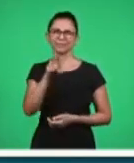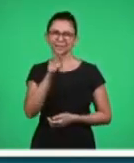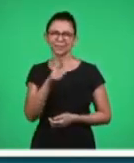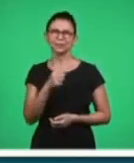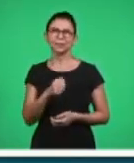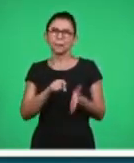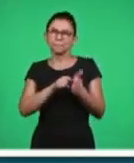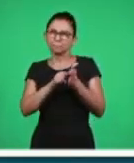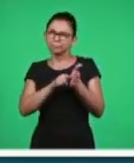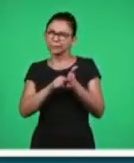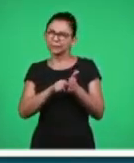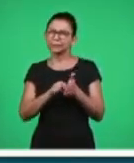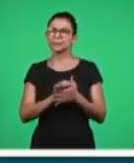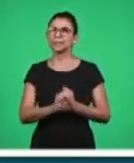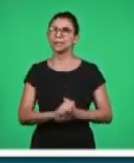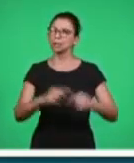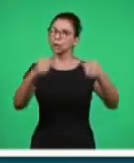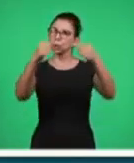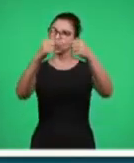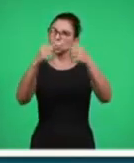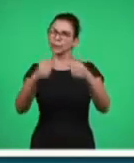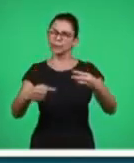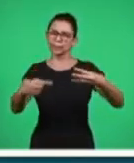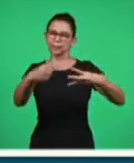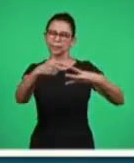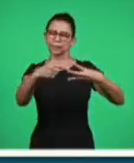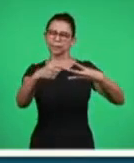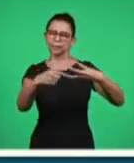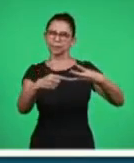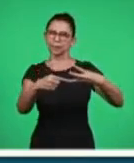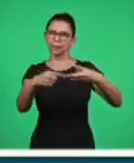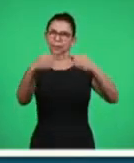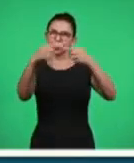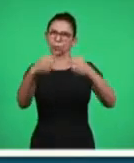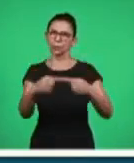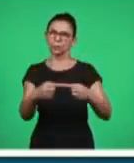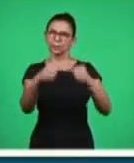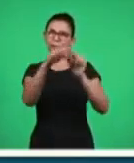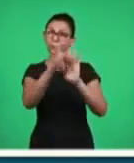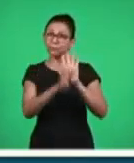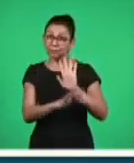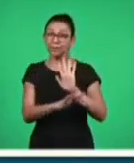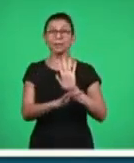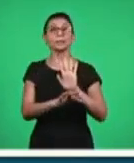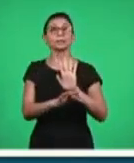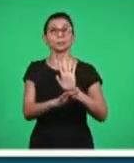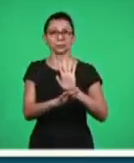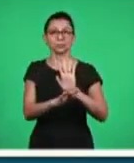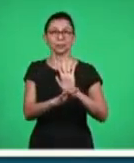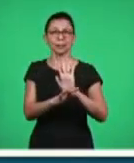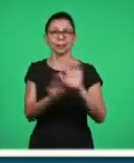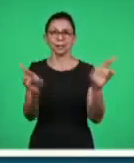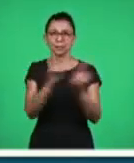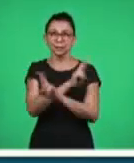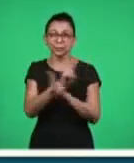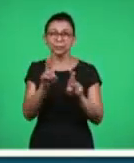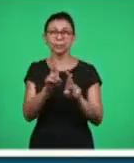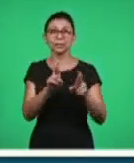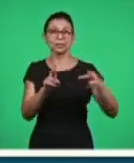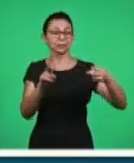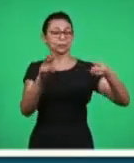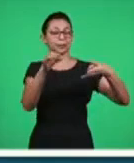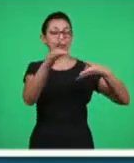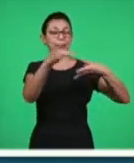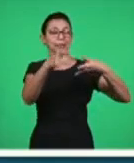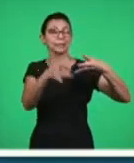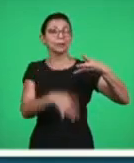seeing the church, the brethren can mention these three objectives and three targets and mention the text that was related to each